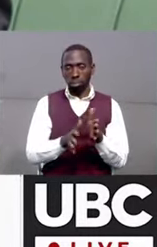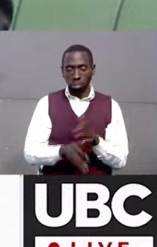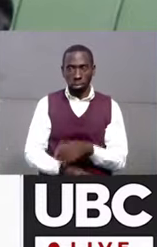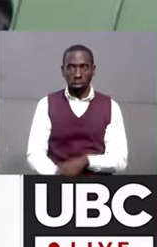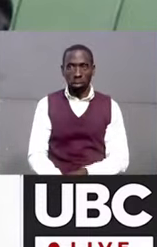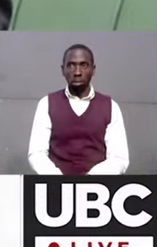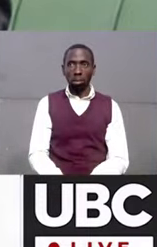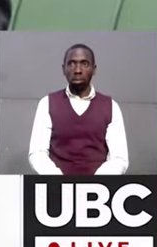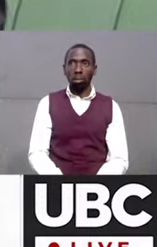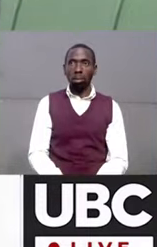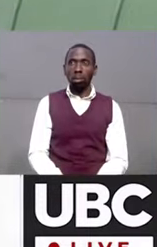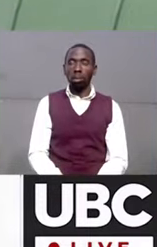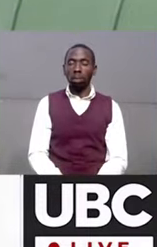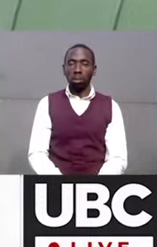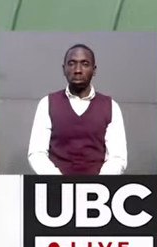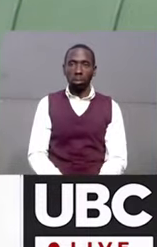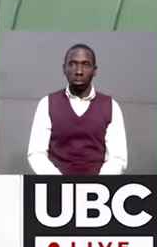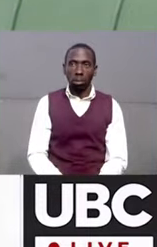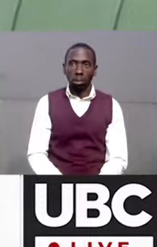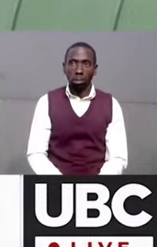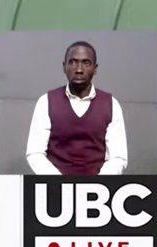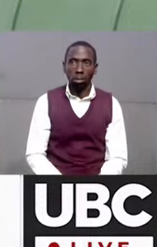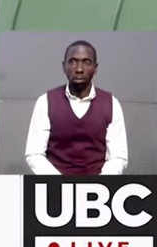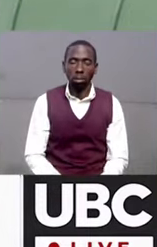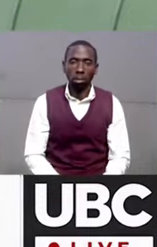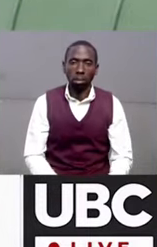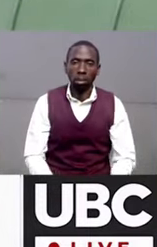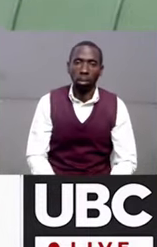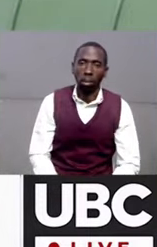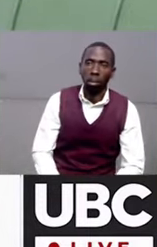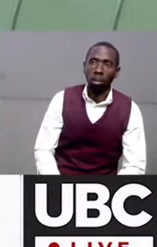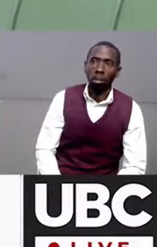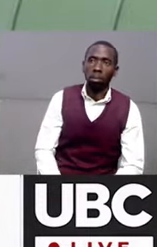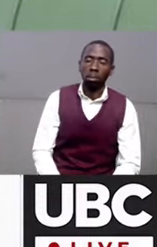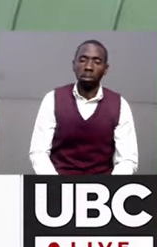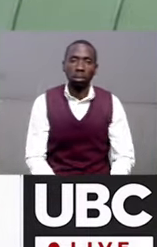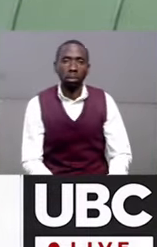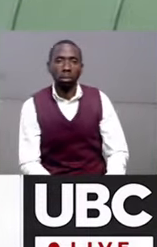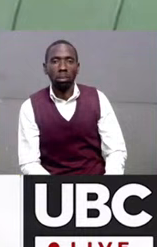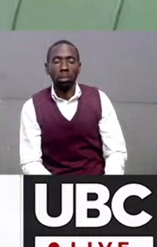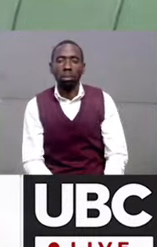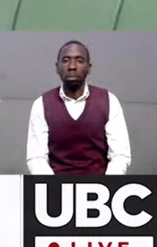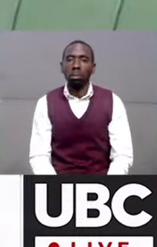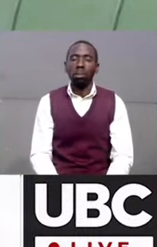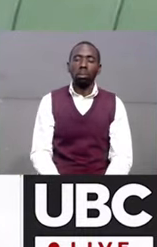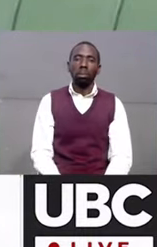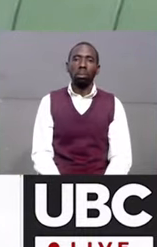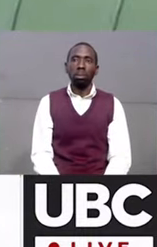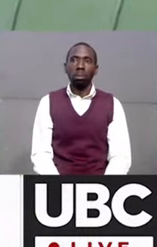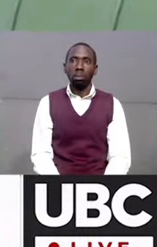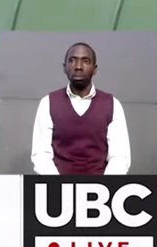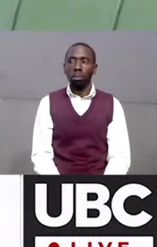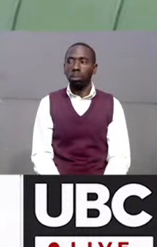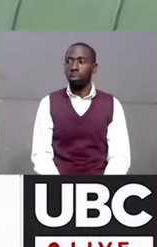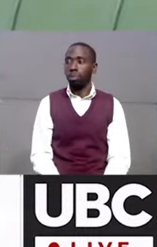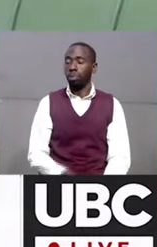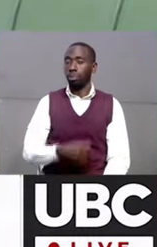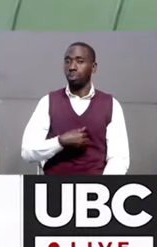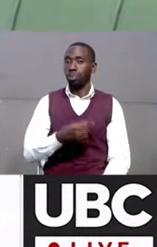under supplementary schedule 1, we provided for 23